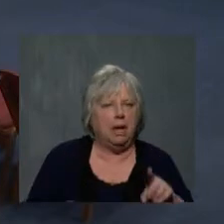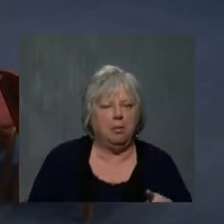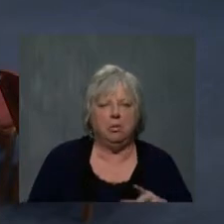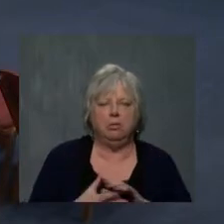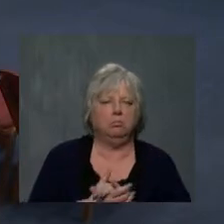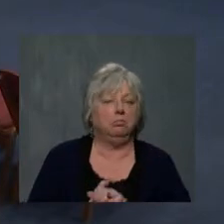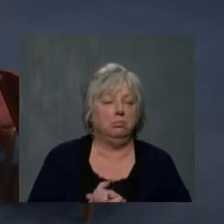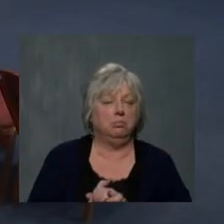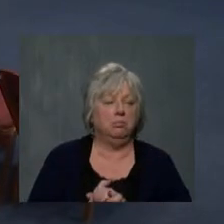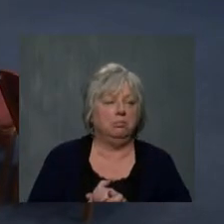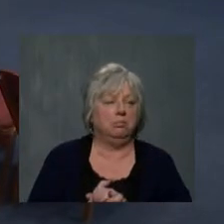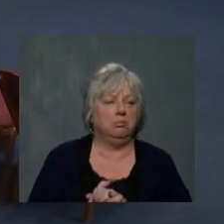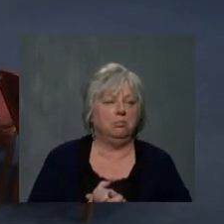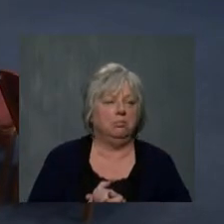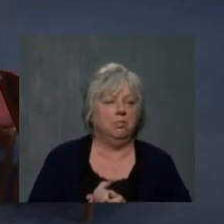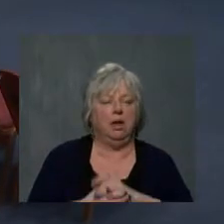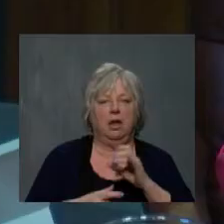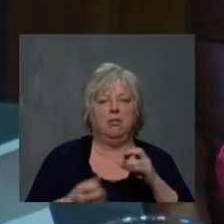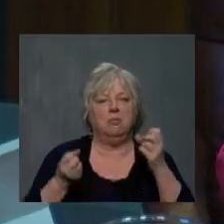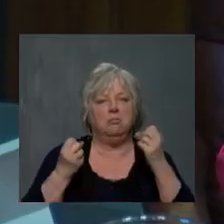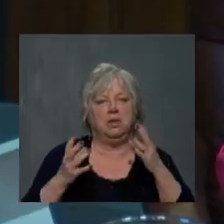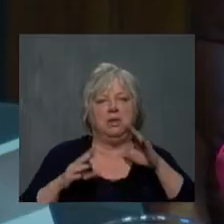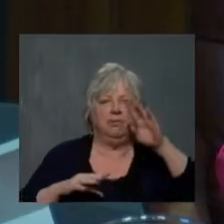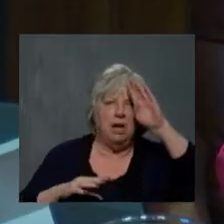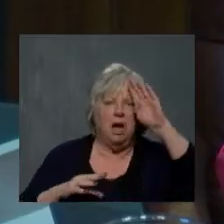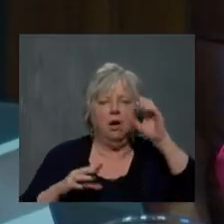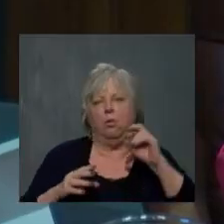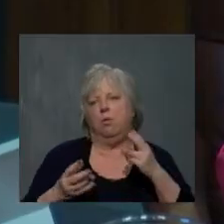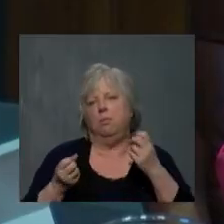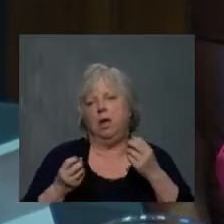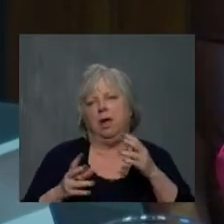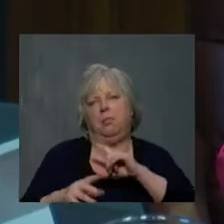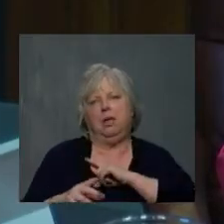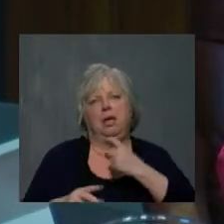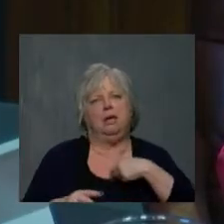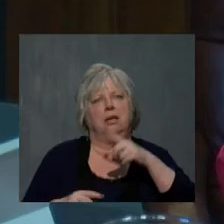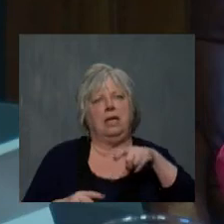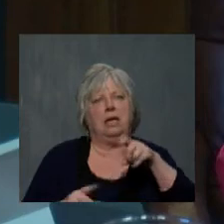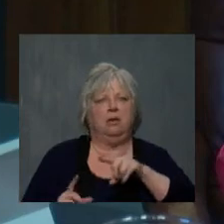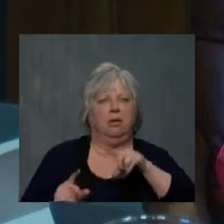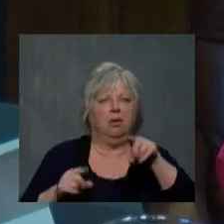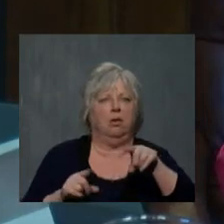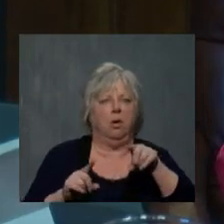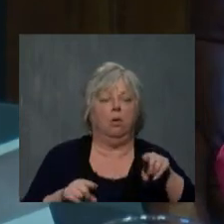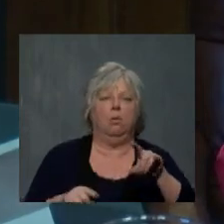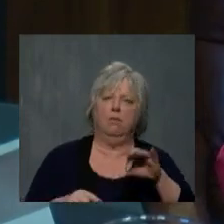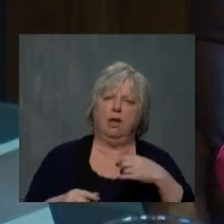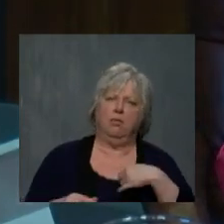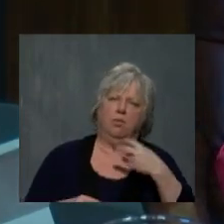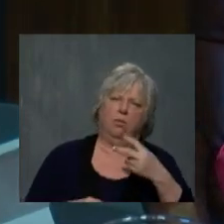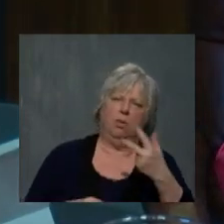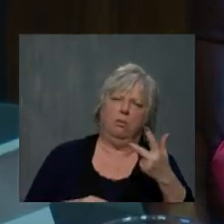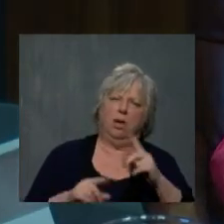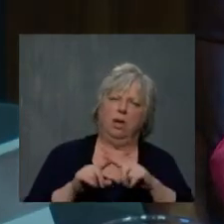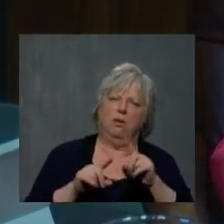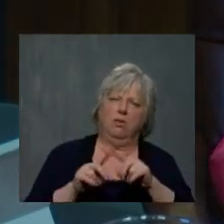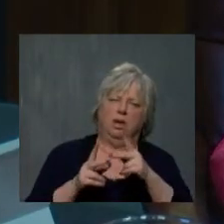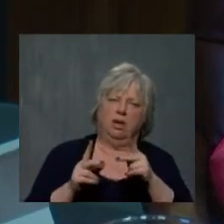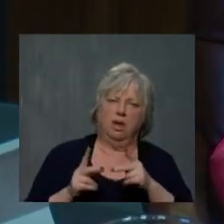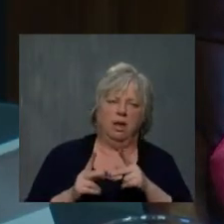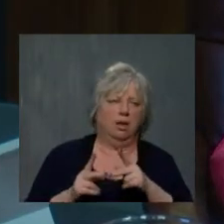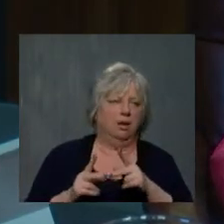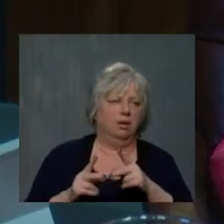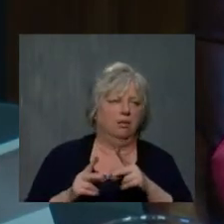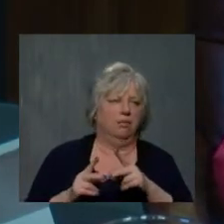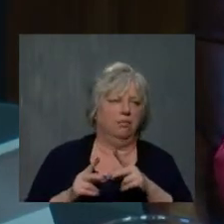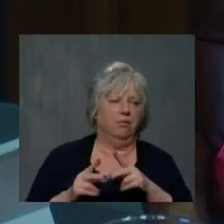that we needed a lots of police or a lots of fire to, with having two or three sides on the city, but the majority of